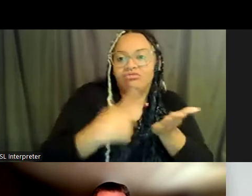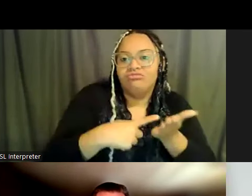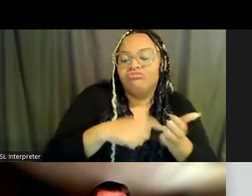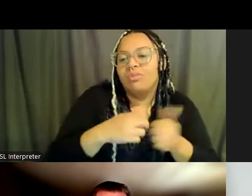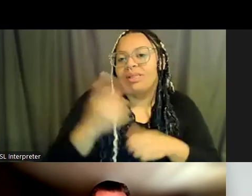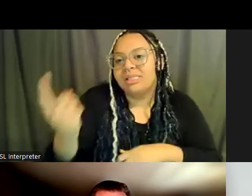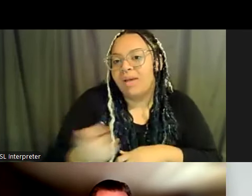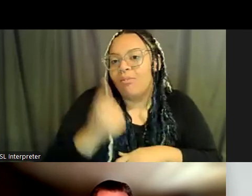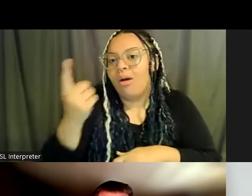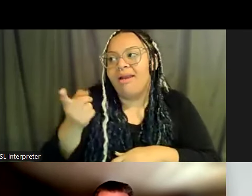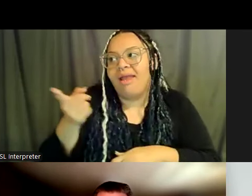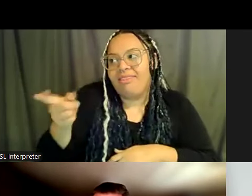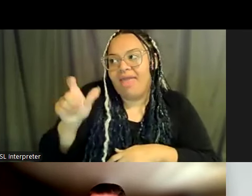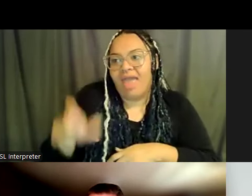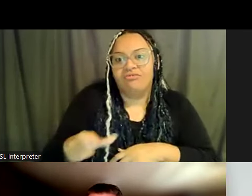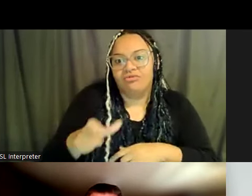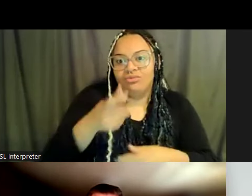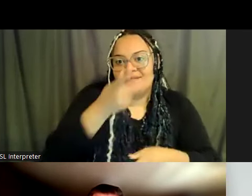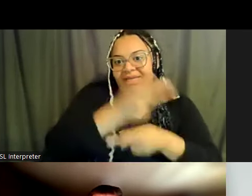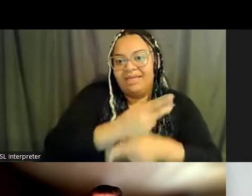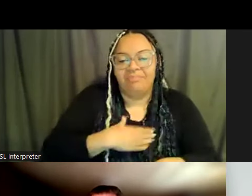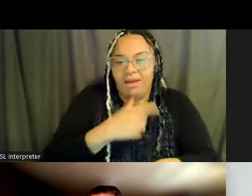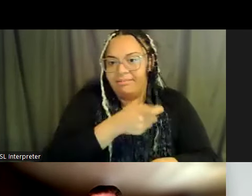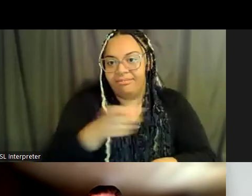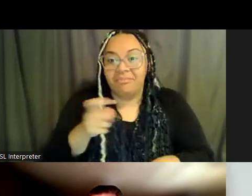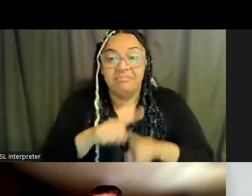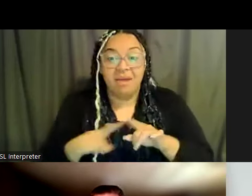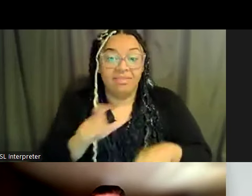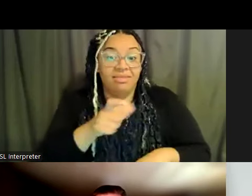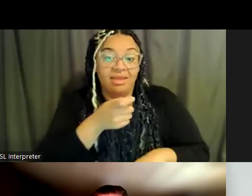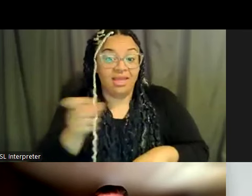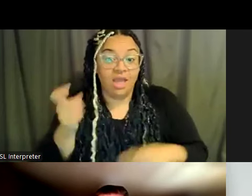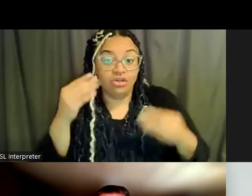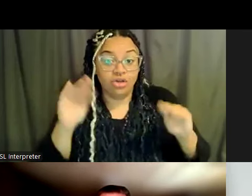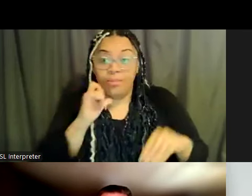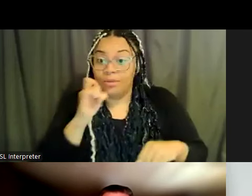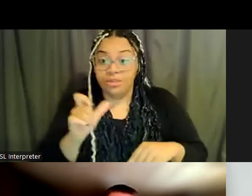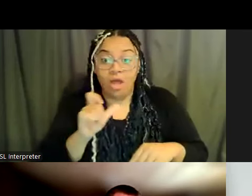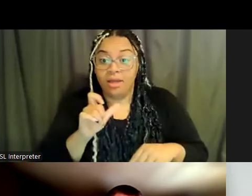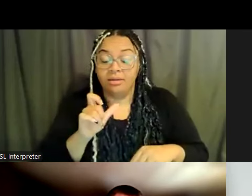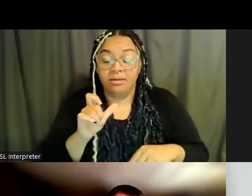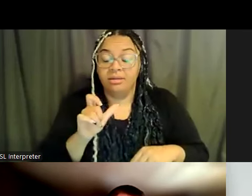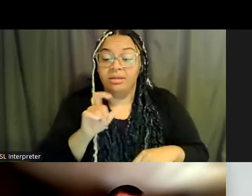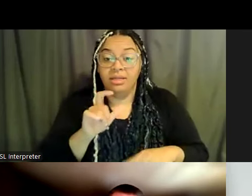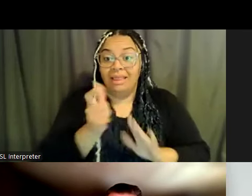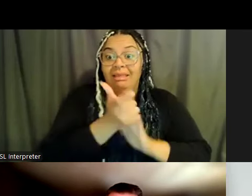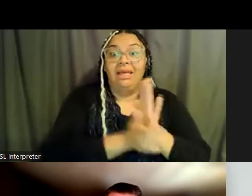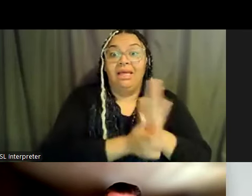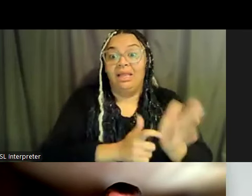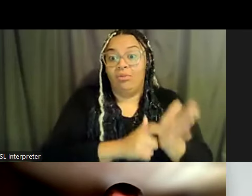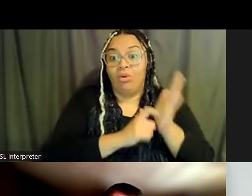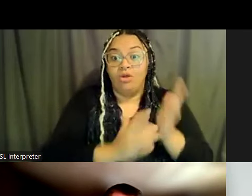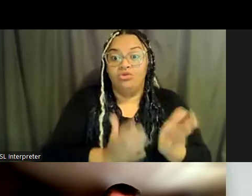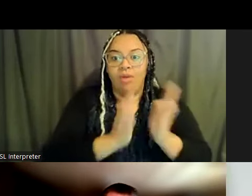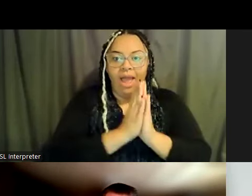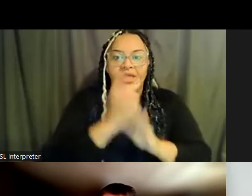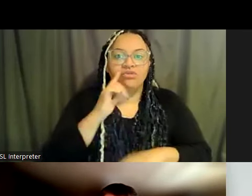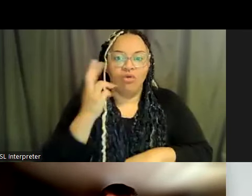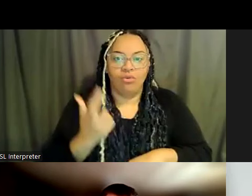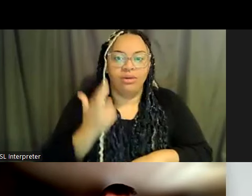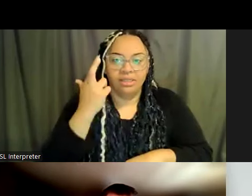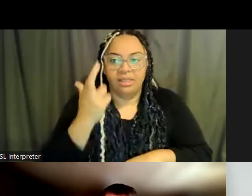and get them to store my firearms. Now, the gun shop was not legally required to ask for a reason. I mean, they had like a one,